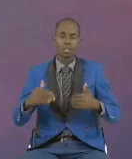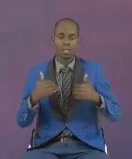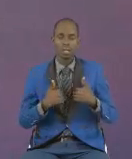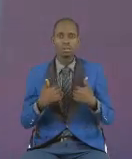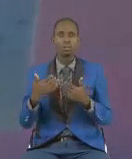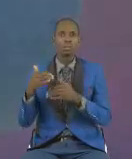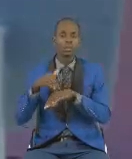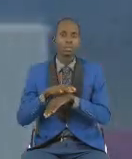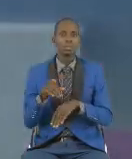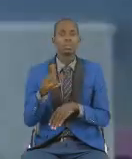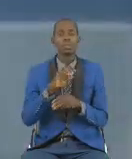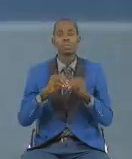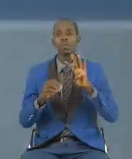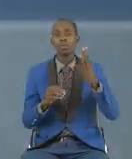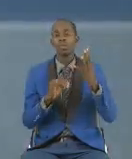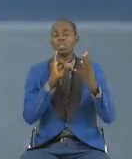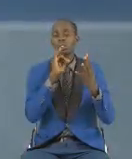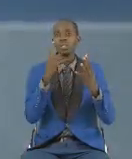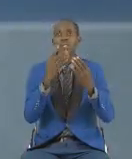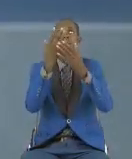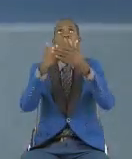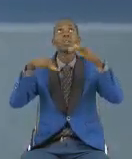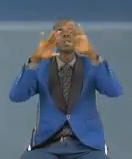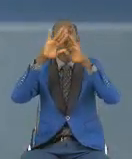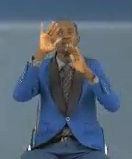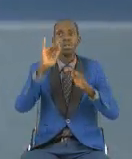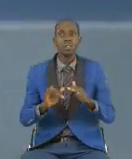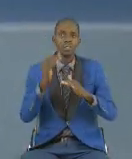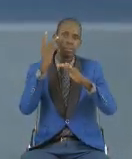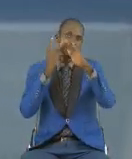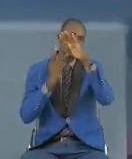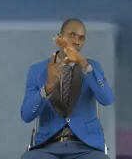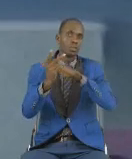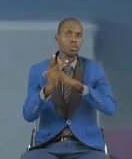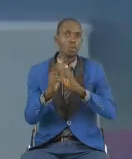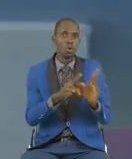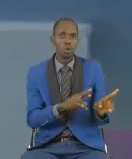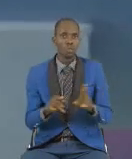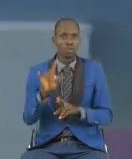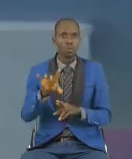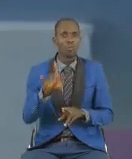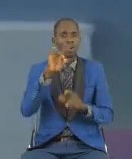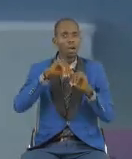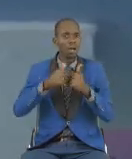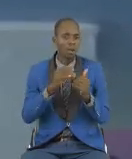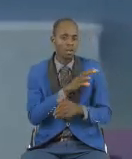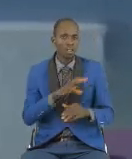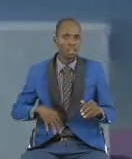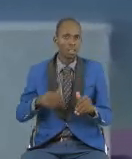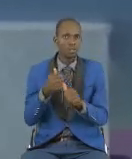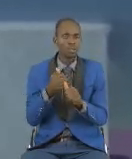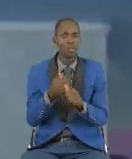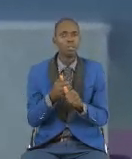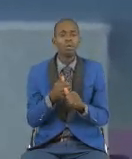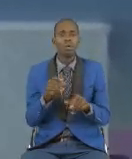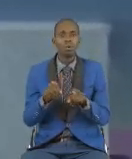the heavenly vision. The heavenly vision. Already you'll find how Christ himself crafted the vision for